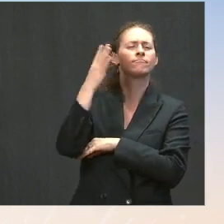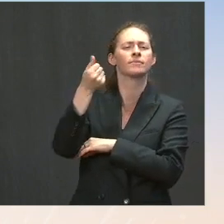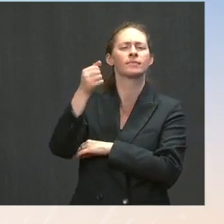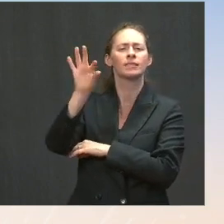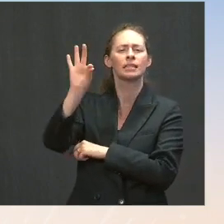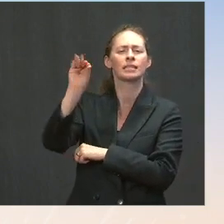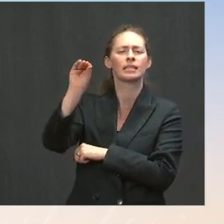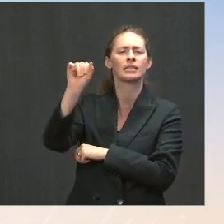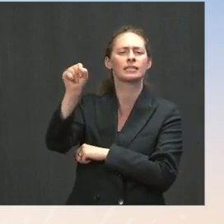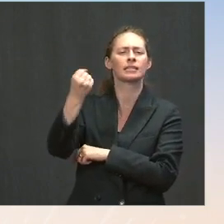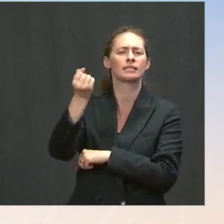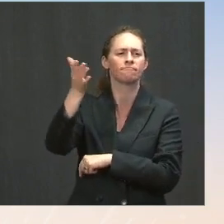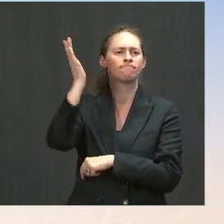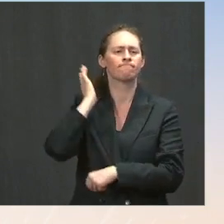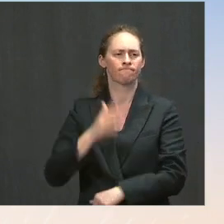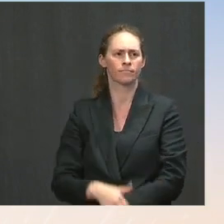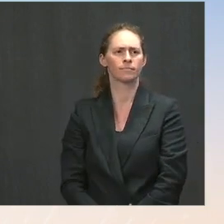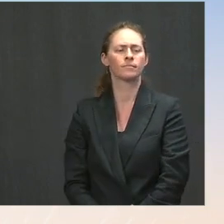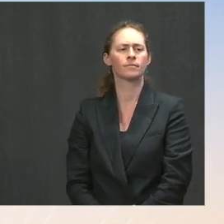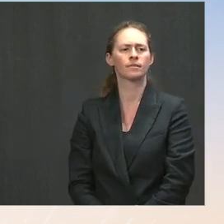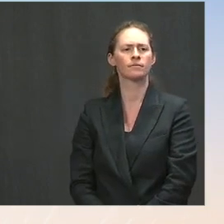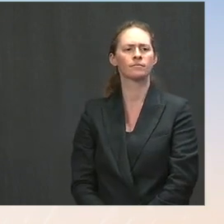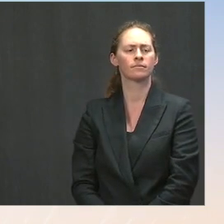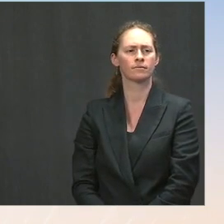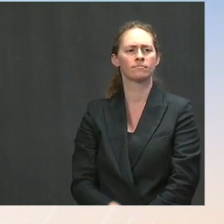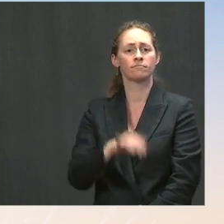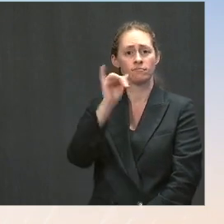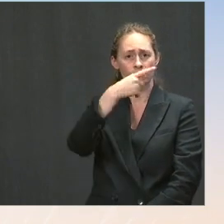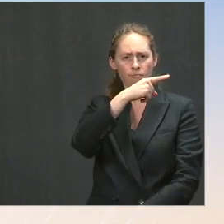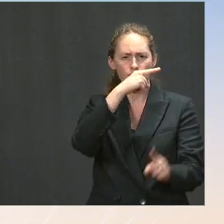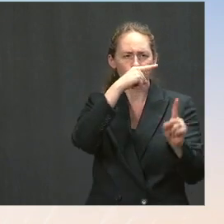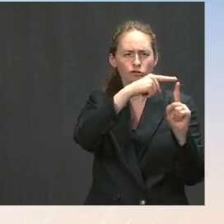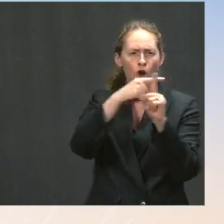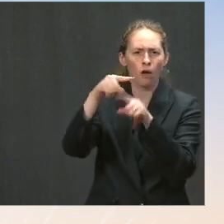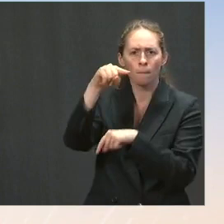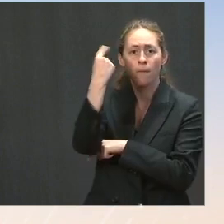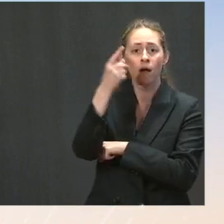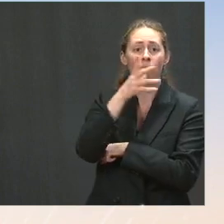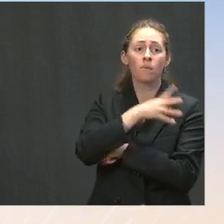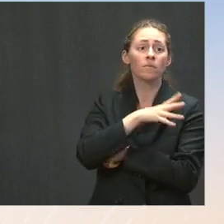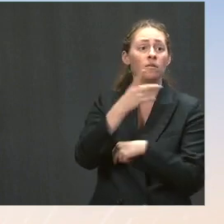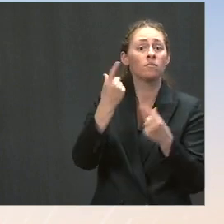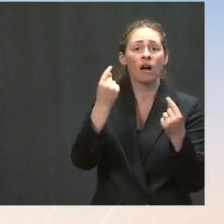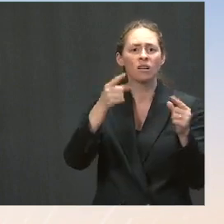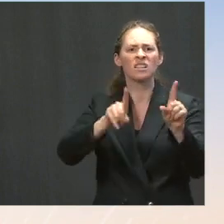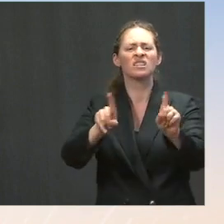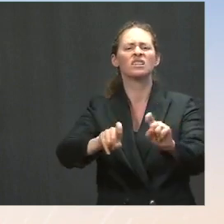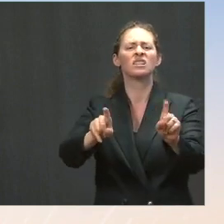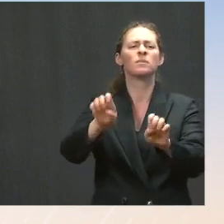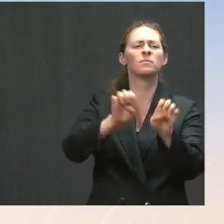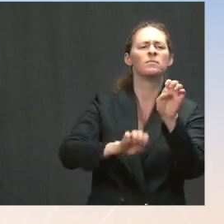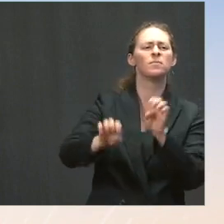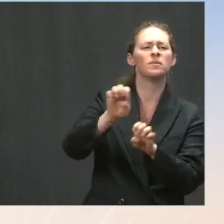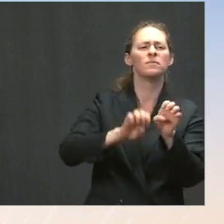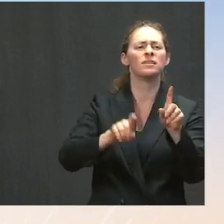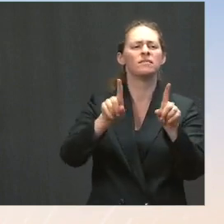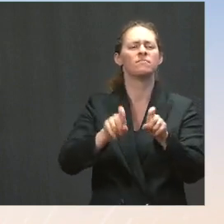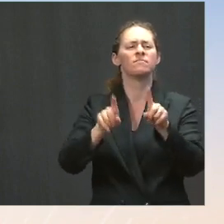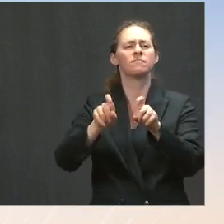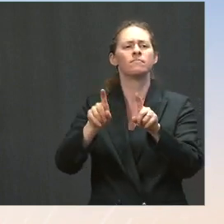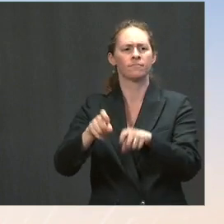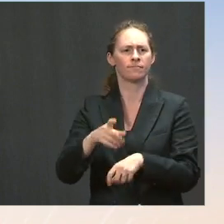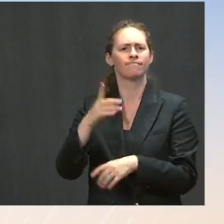ovarian cancer. Is this administration concerned with the credibility, the integrity of Johnson & Johnson, a company